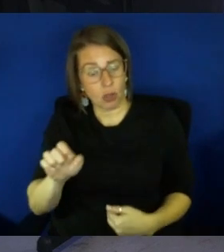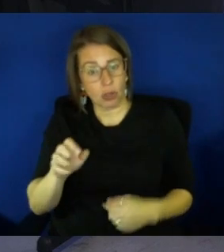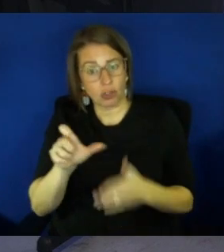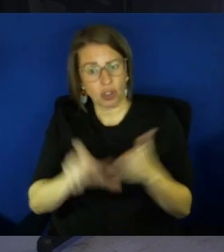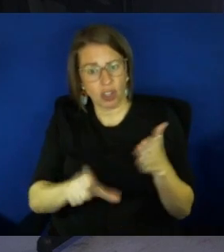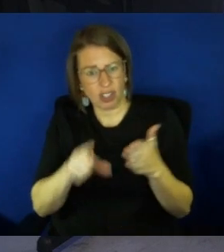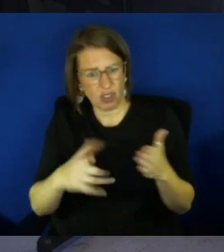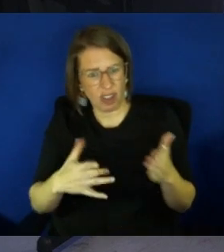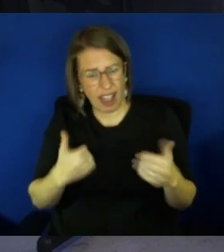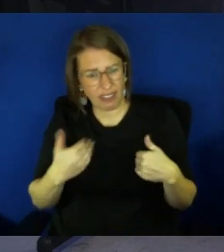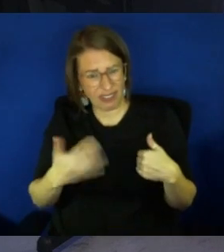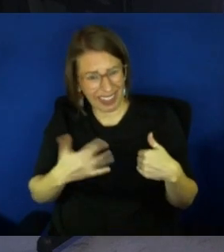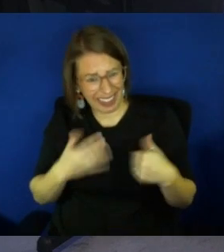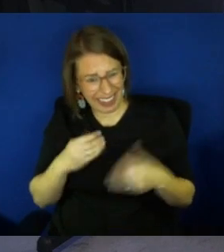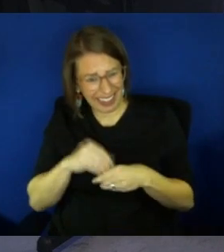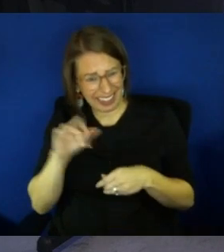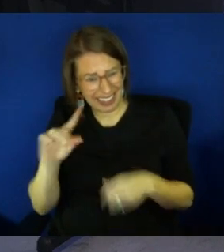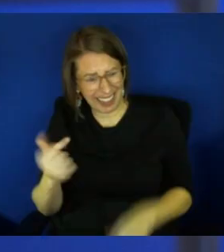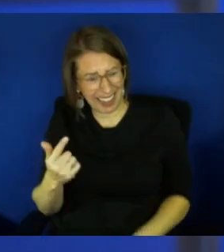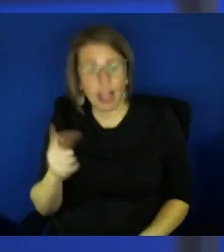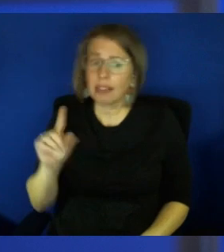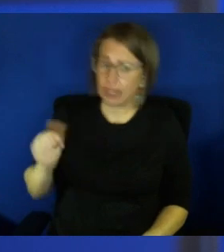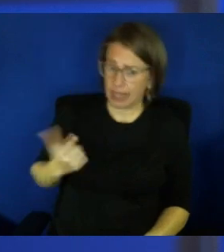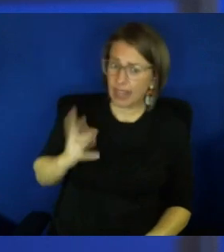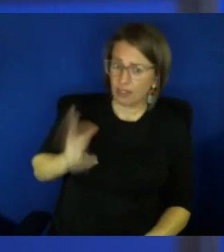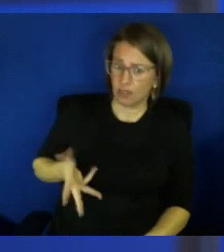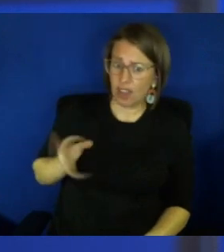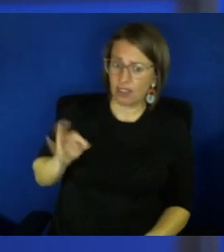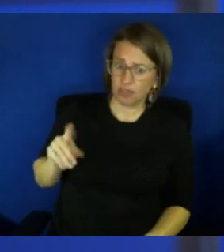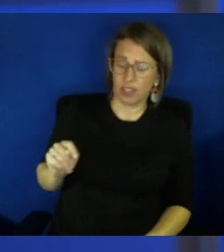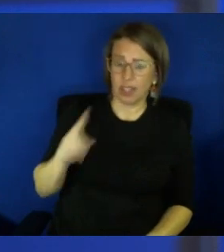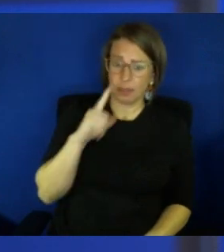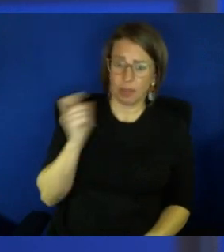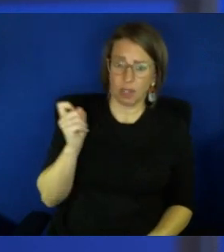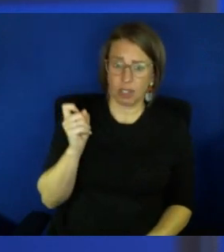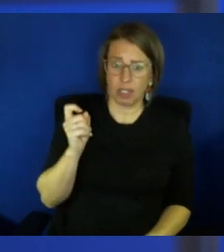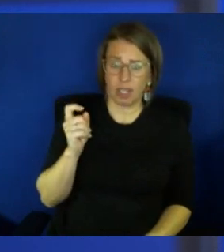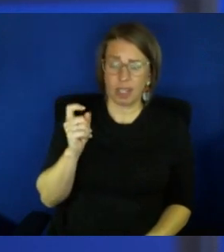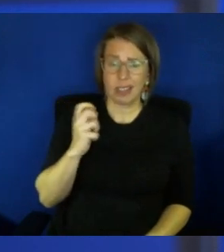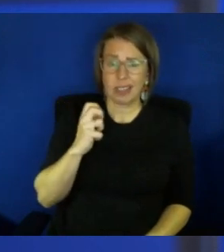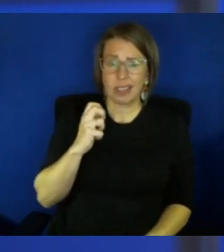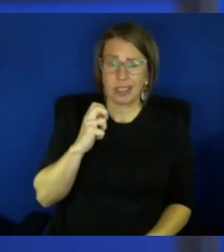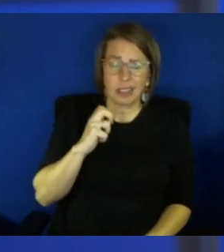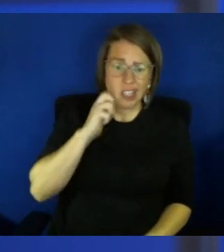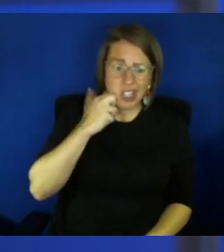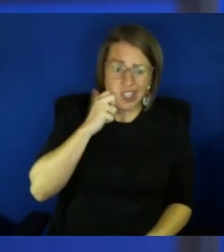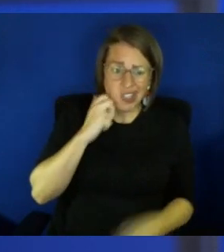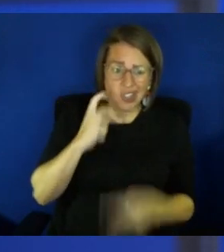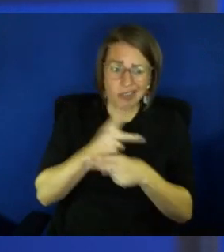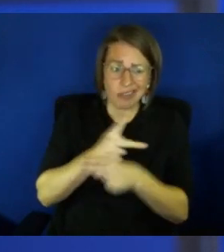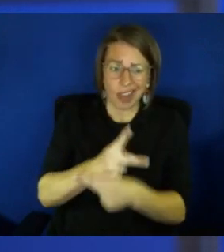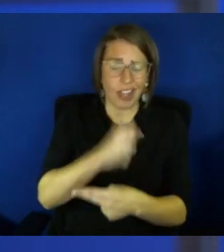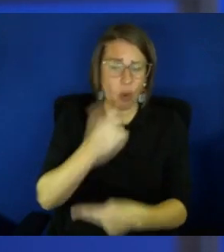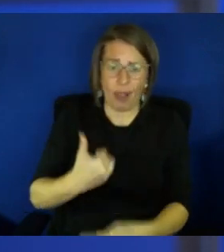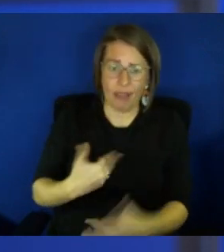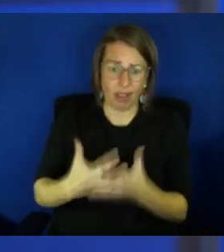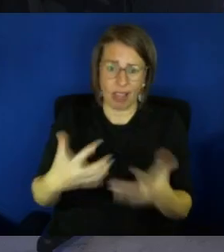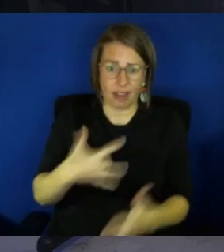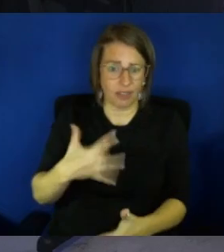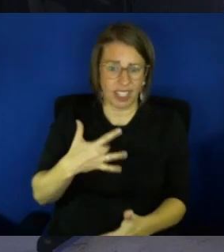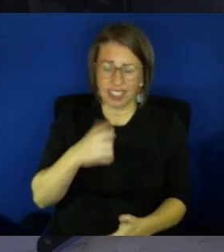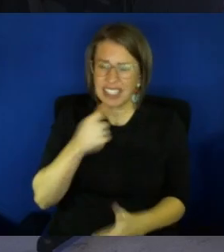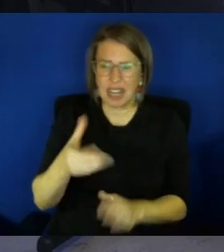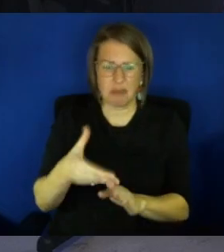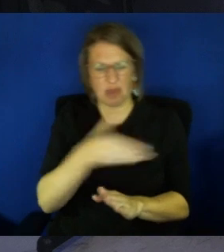that leg? The leg's fine. It's the feet because of the neuropathy. I don't have a lot of feeling. And you didn't before surgery,